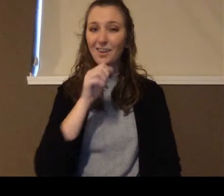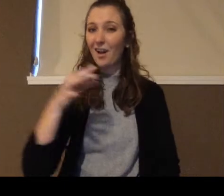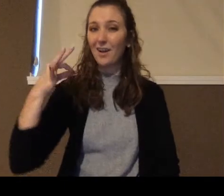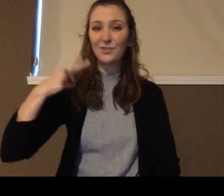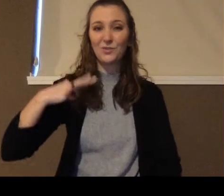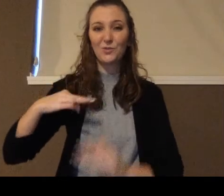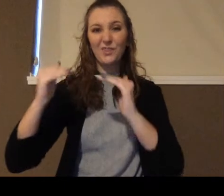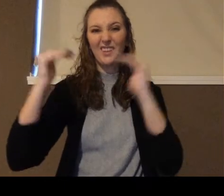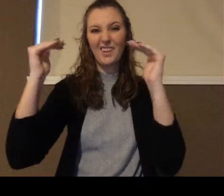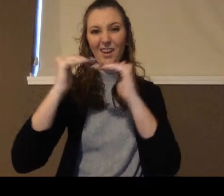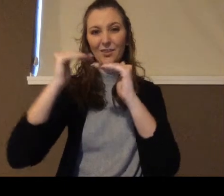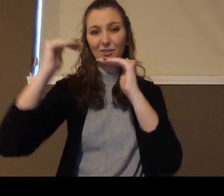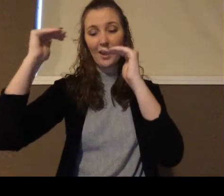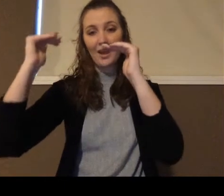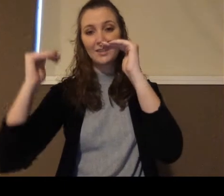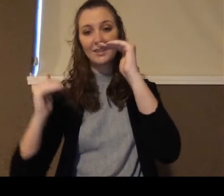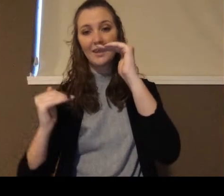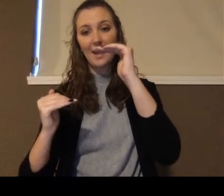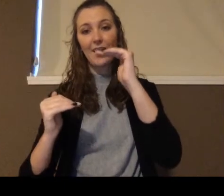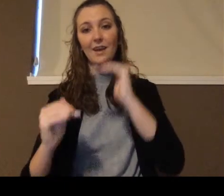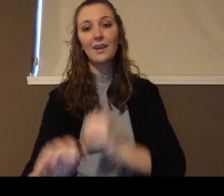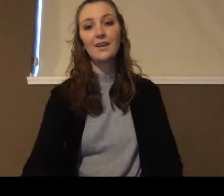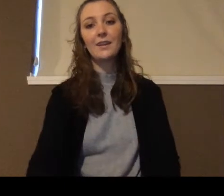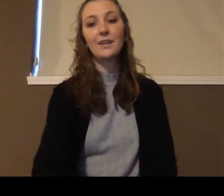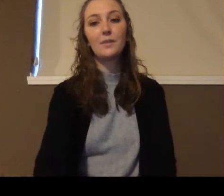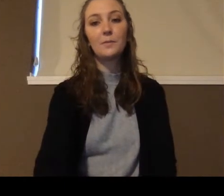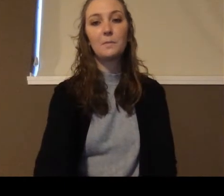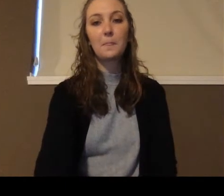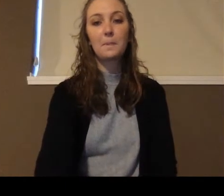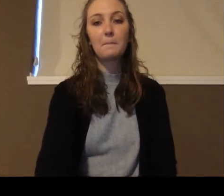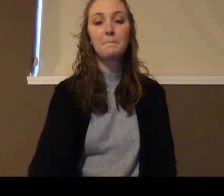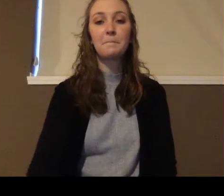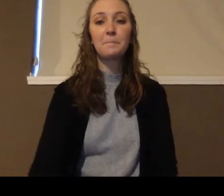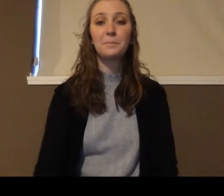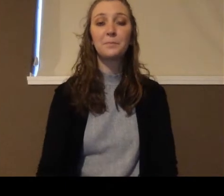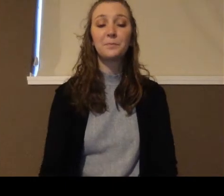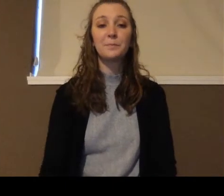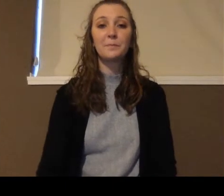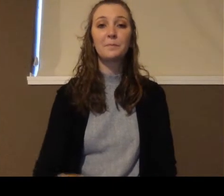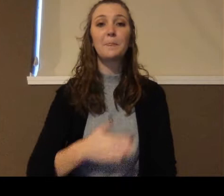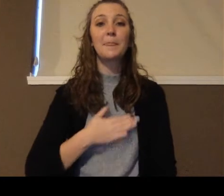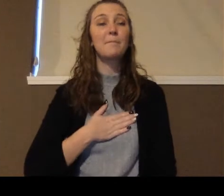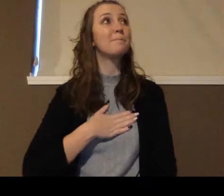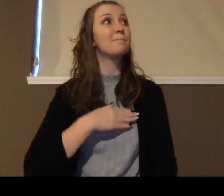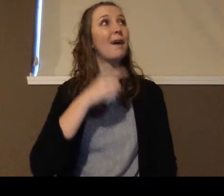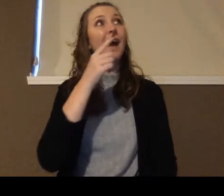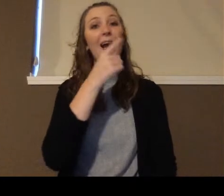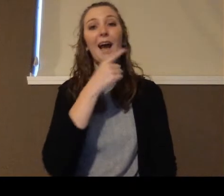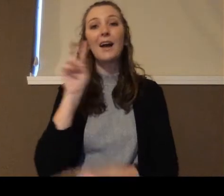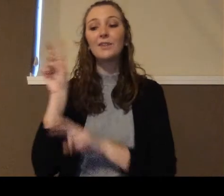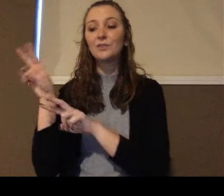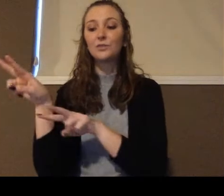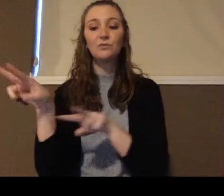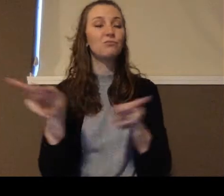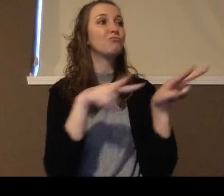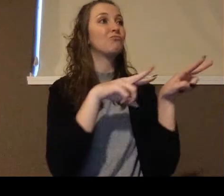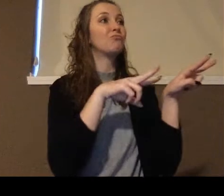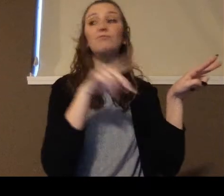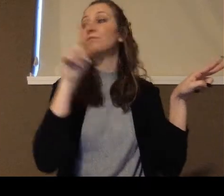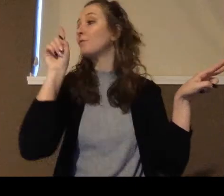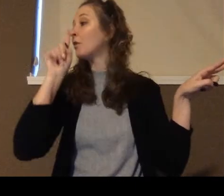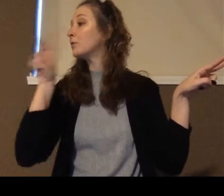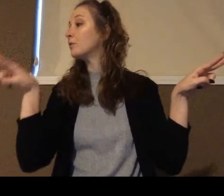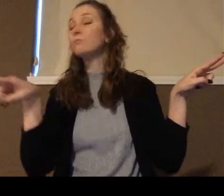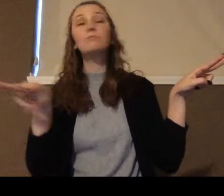desire. Incline my heart to your decrees, and not to